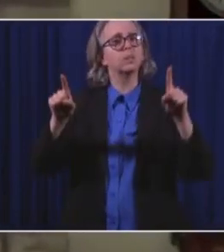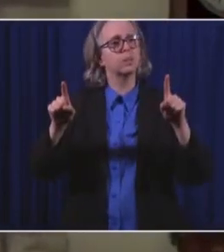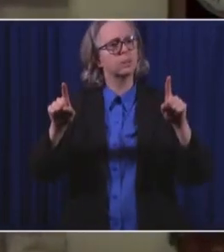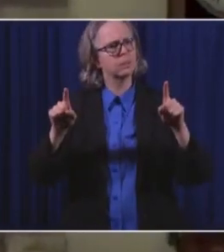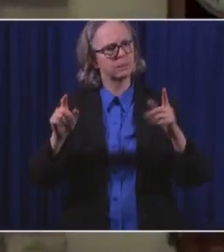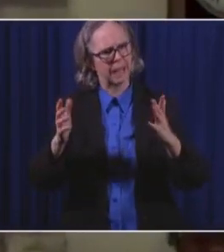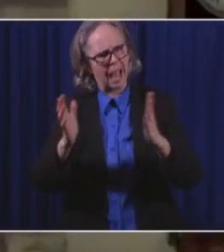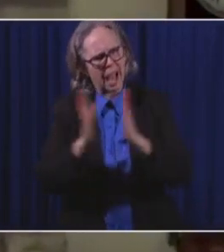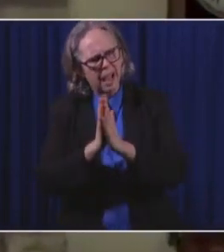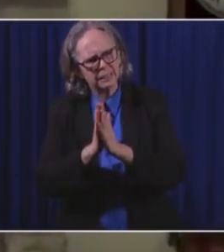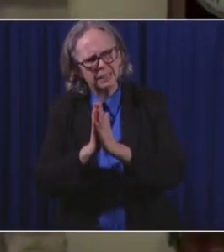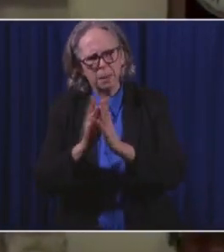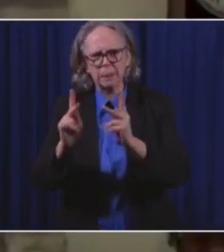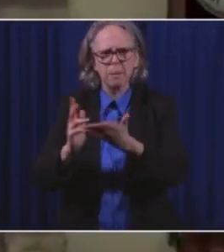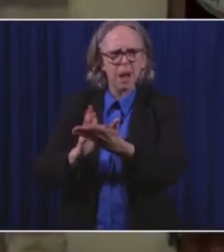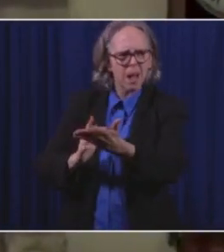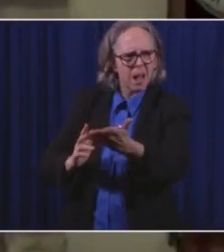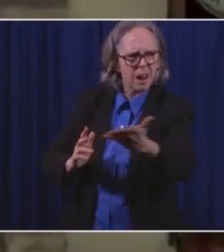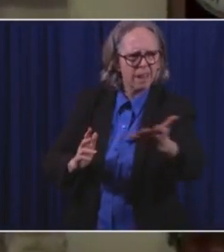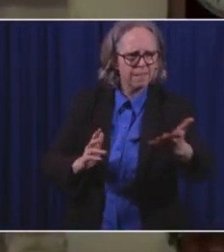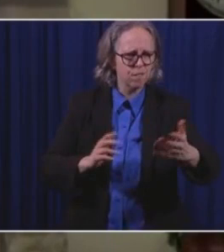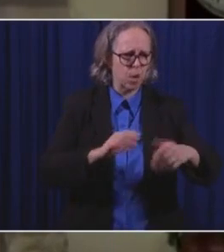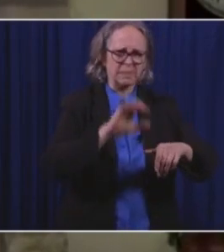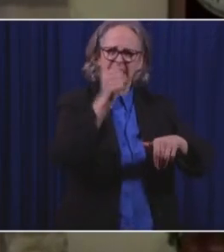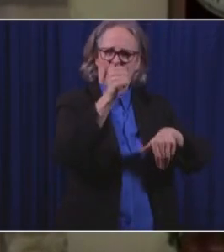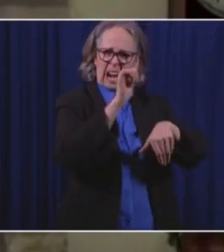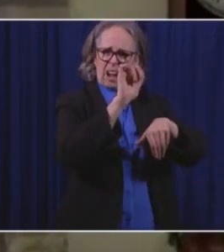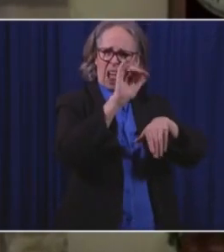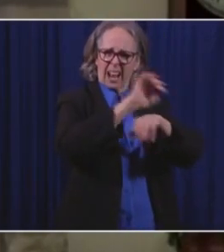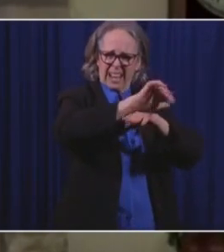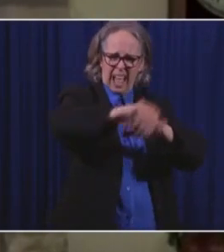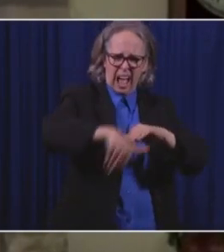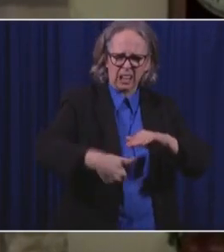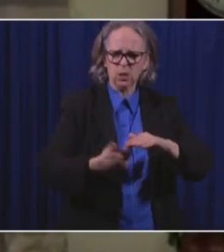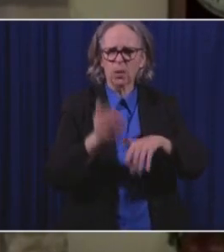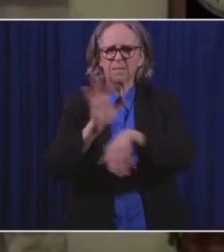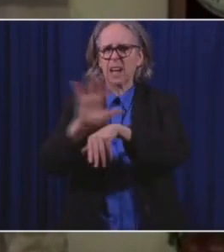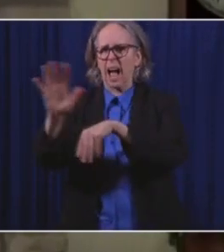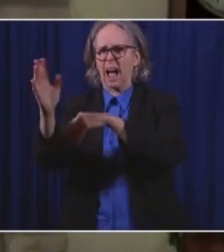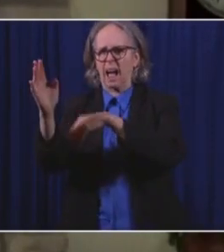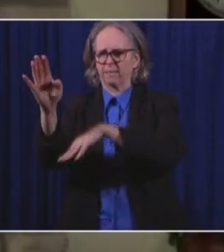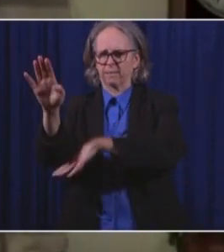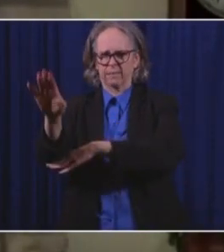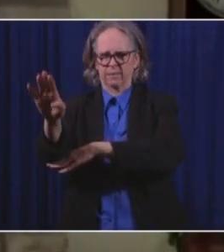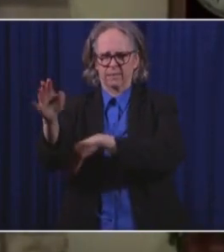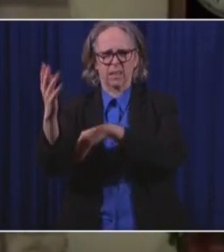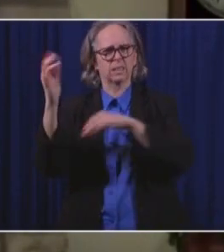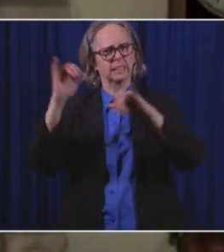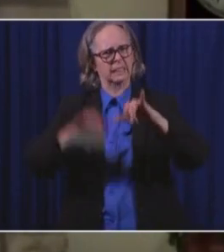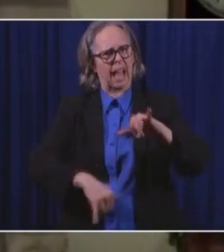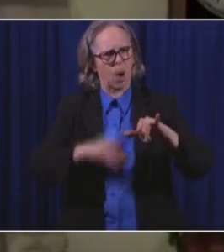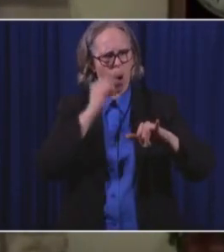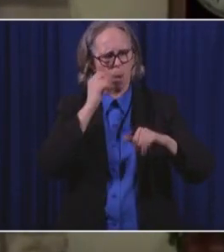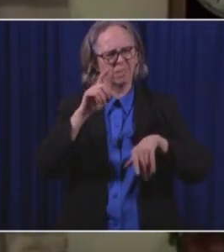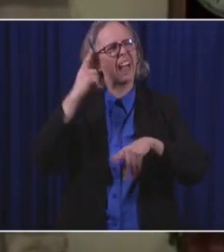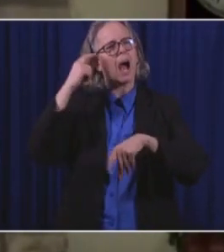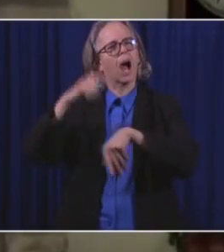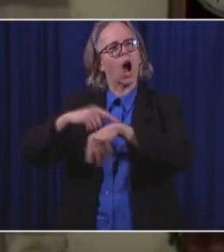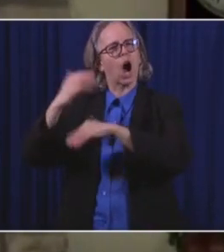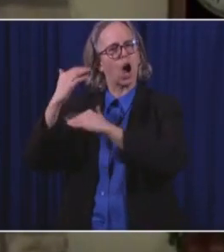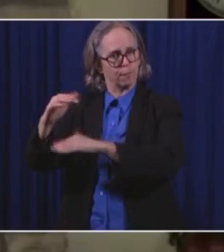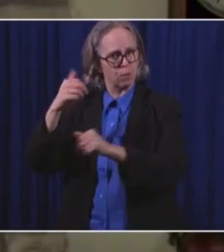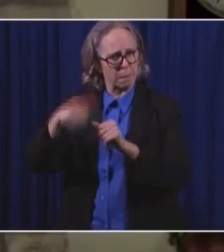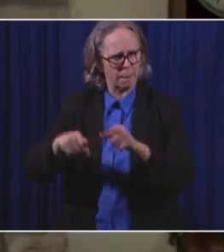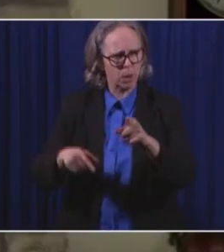10 p.m. to 5 a.m. We did this because we needed to relieve pressure on our hospitals,